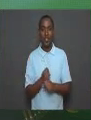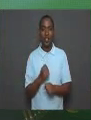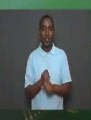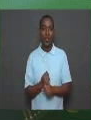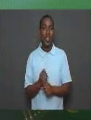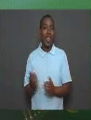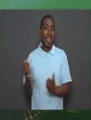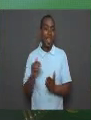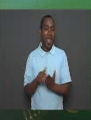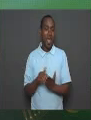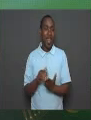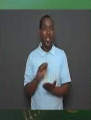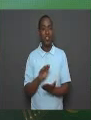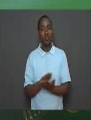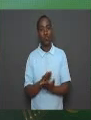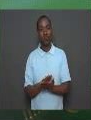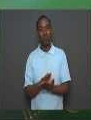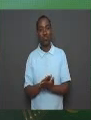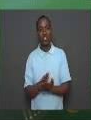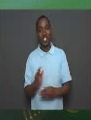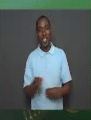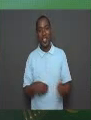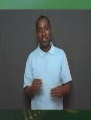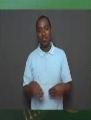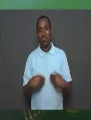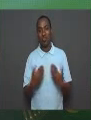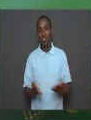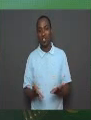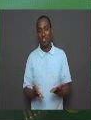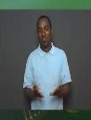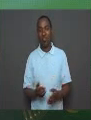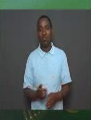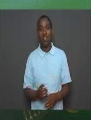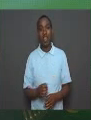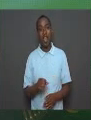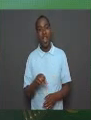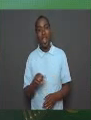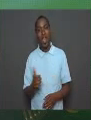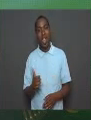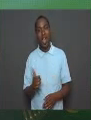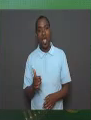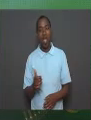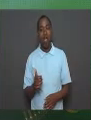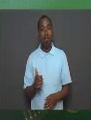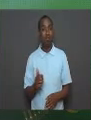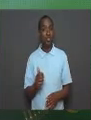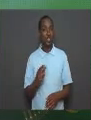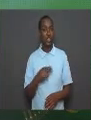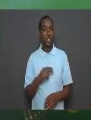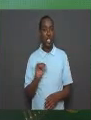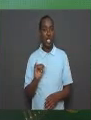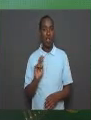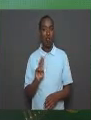provided educational services and resources for both people who are infected